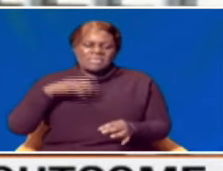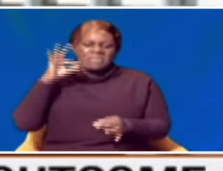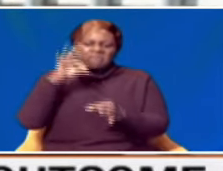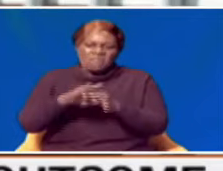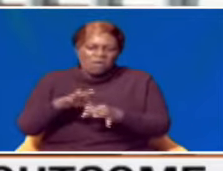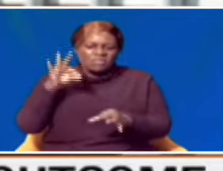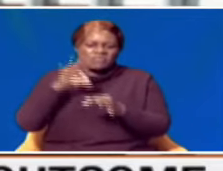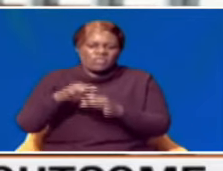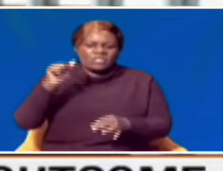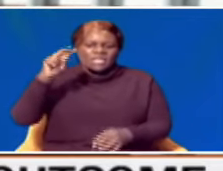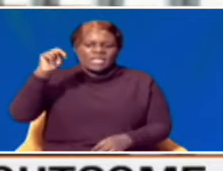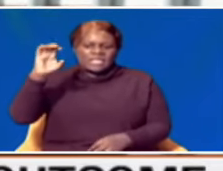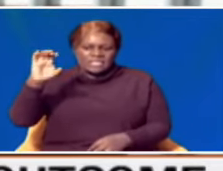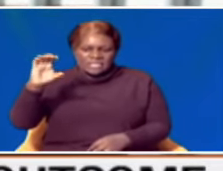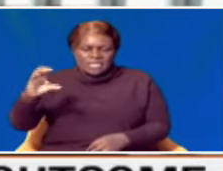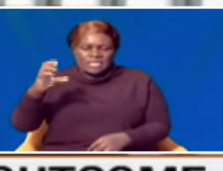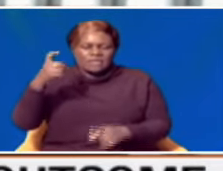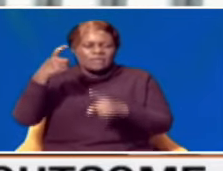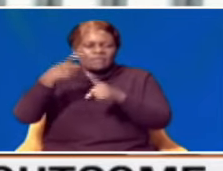for ANC since